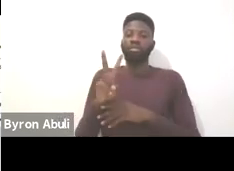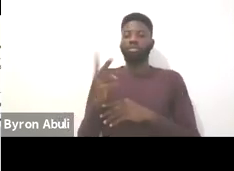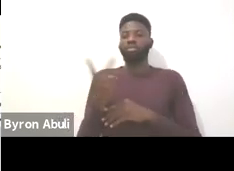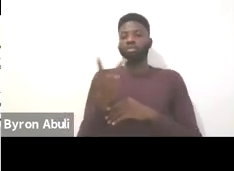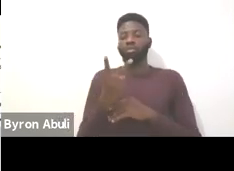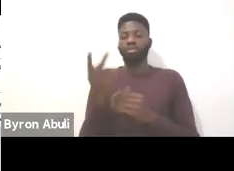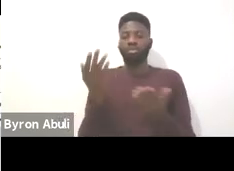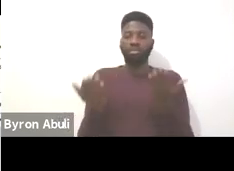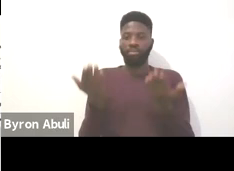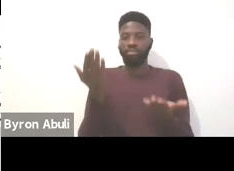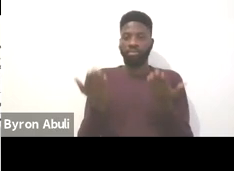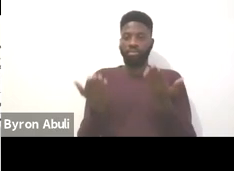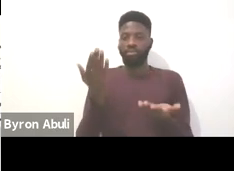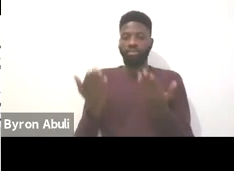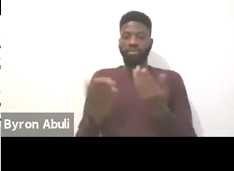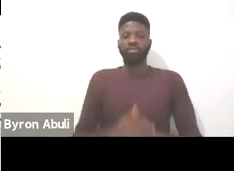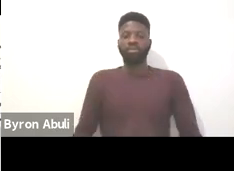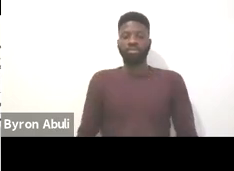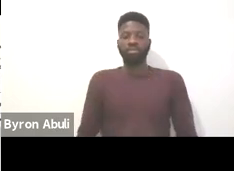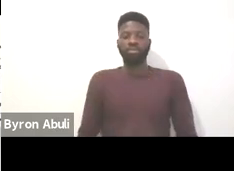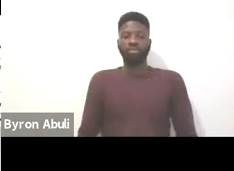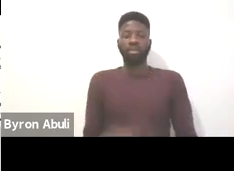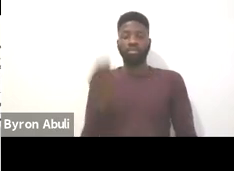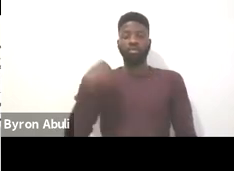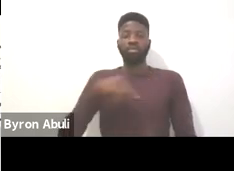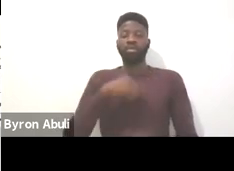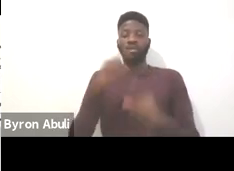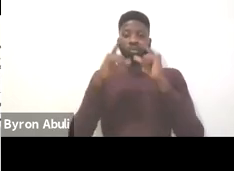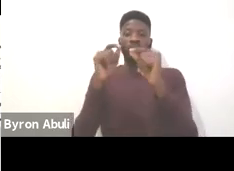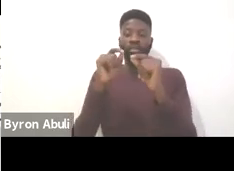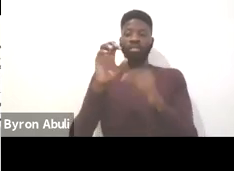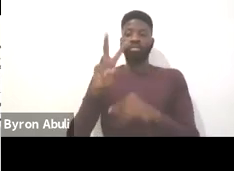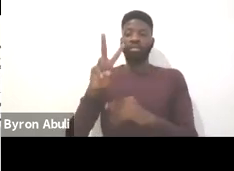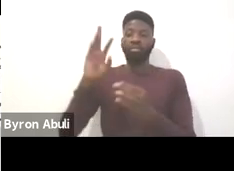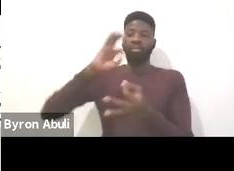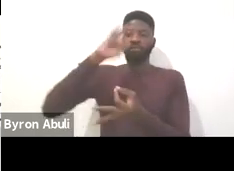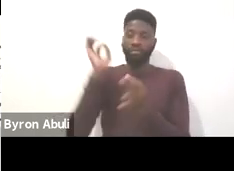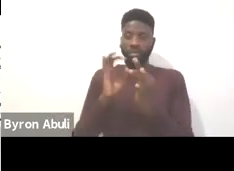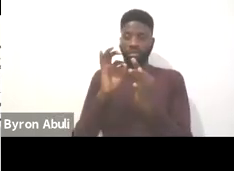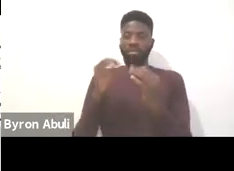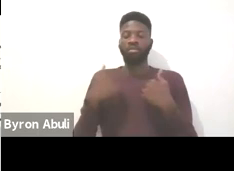the two CVs. We say there is no perfect CV or there is no